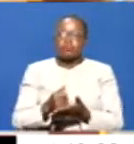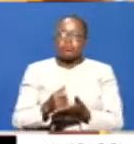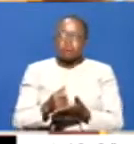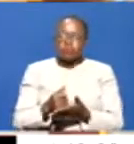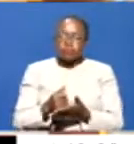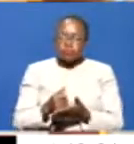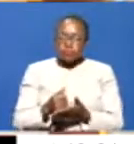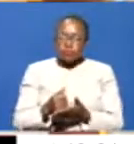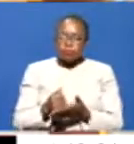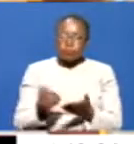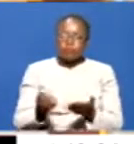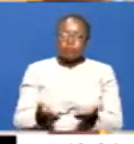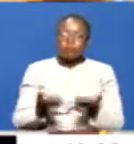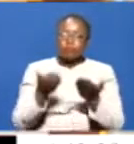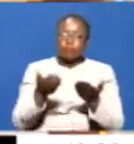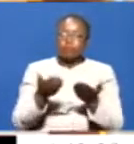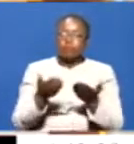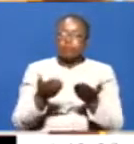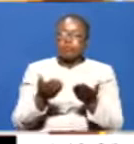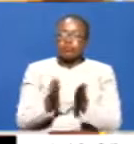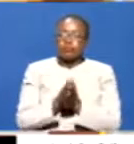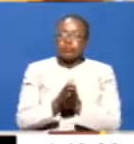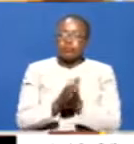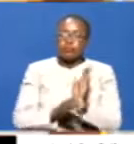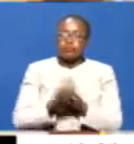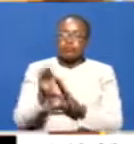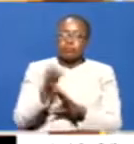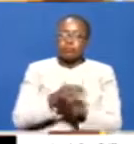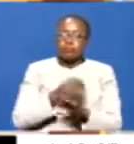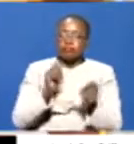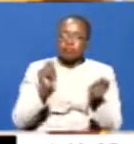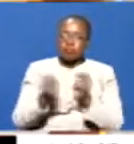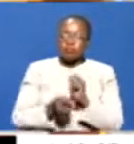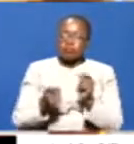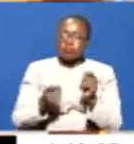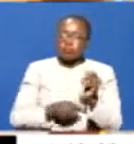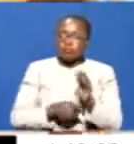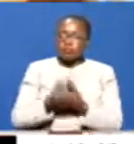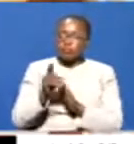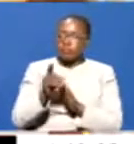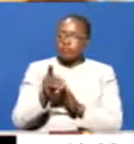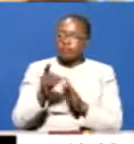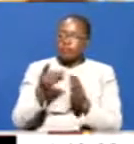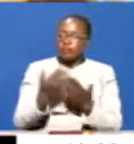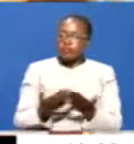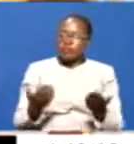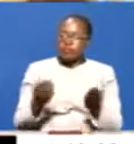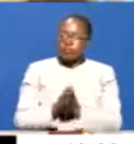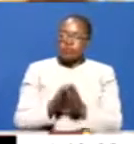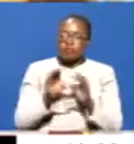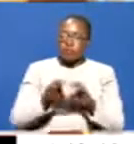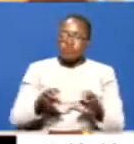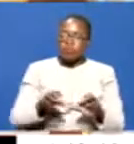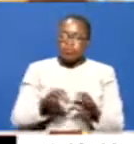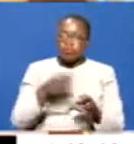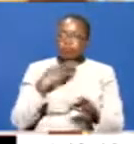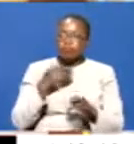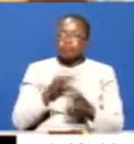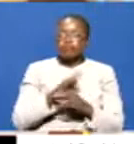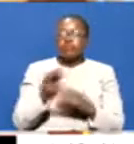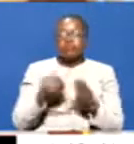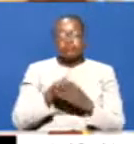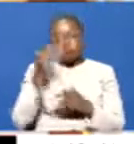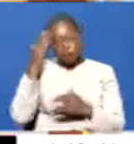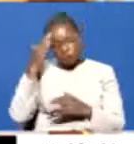their curriculum to cater to the changing technological developments and market demand. We are all aware that the